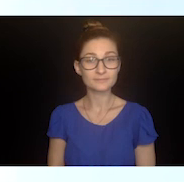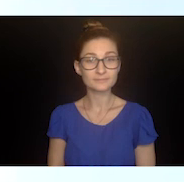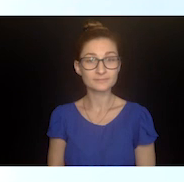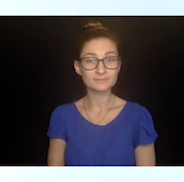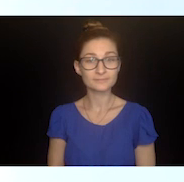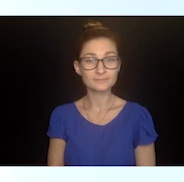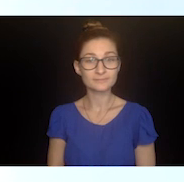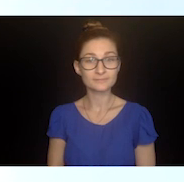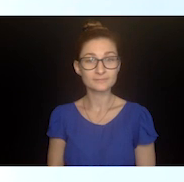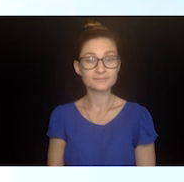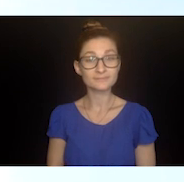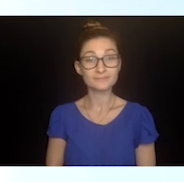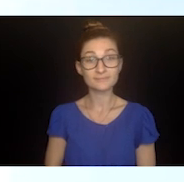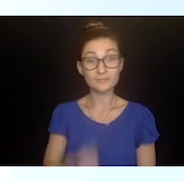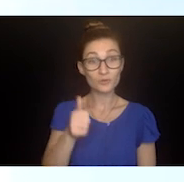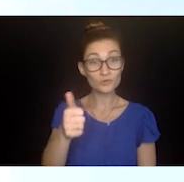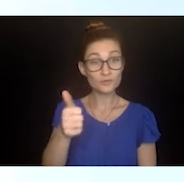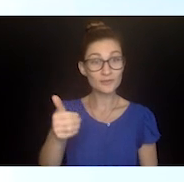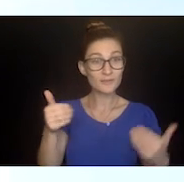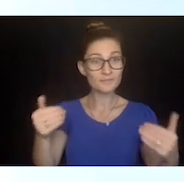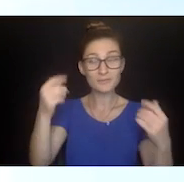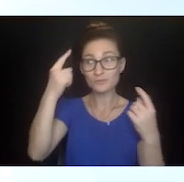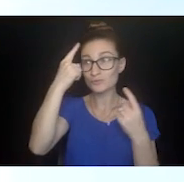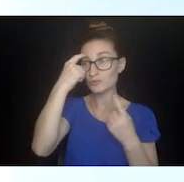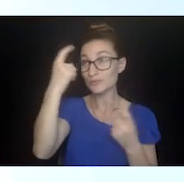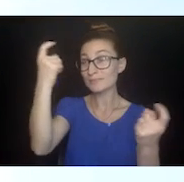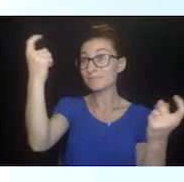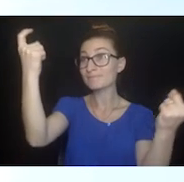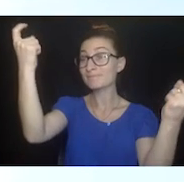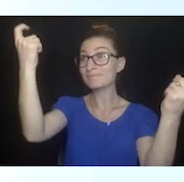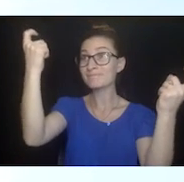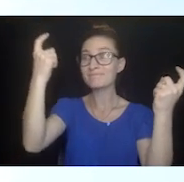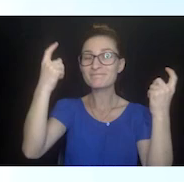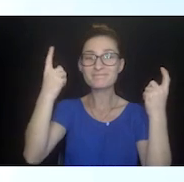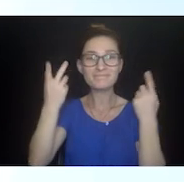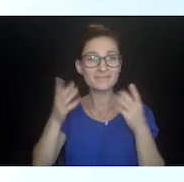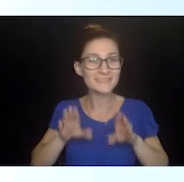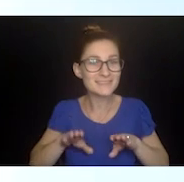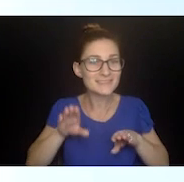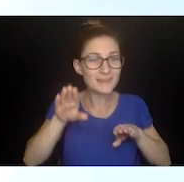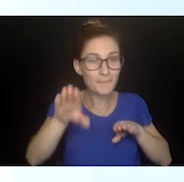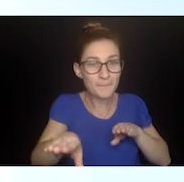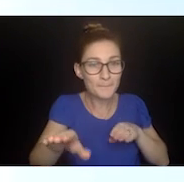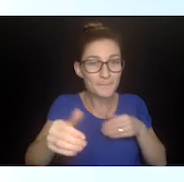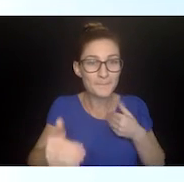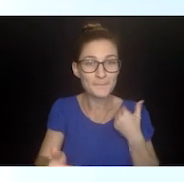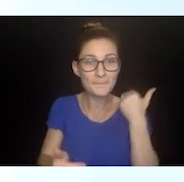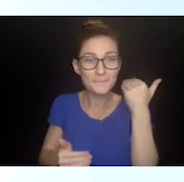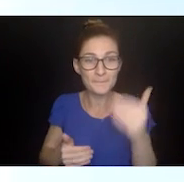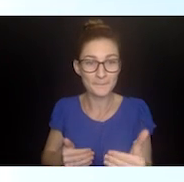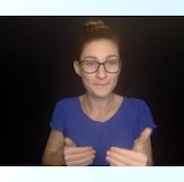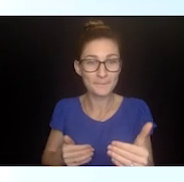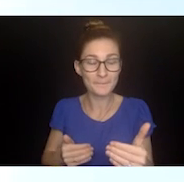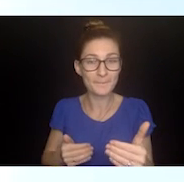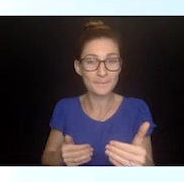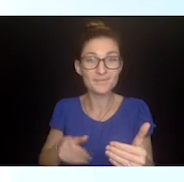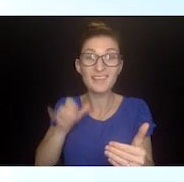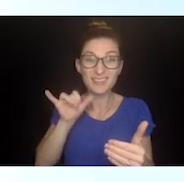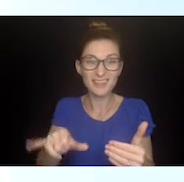By you dreaming your wildest dreams and taking a step towards them,